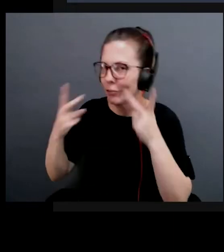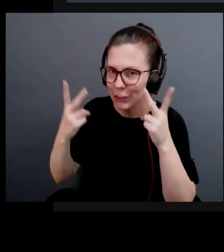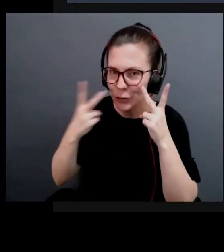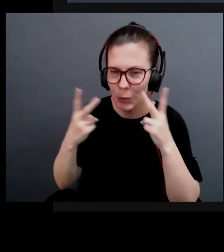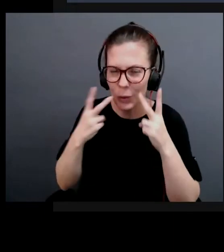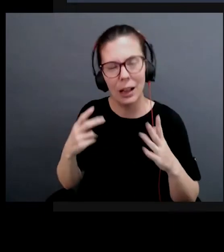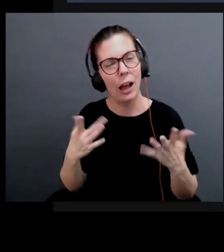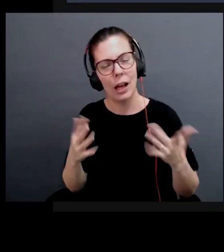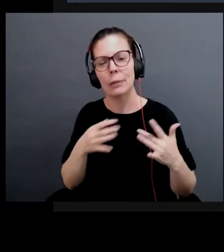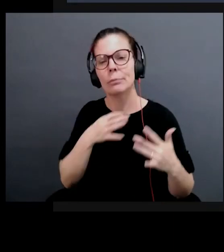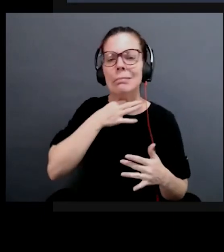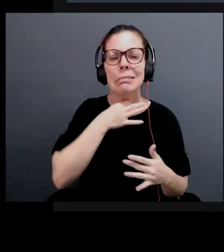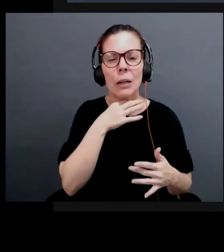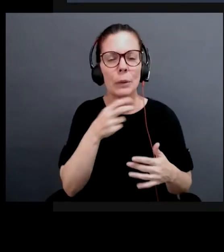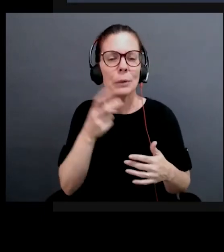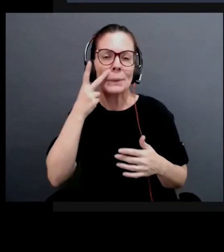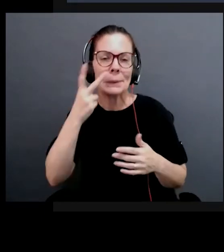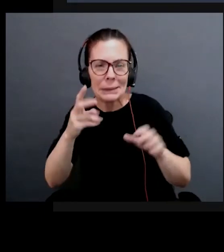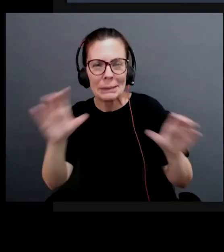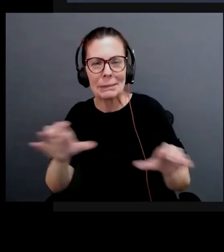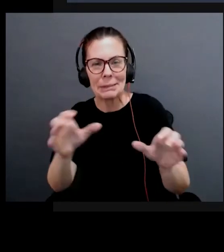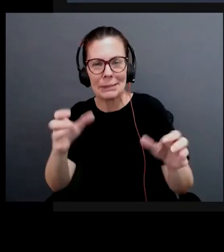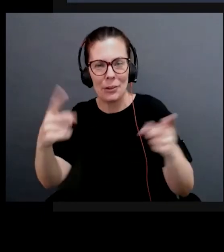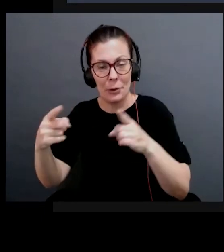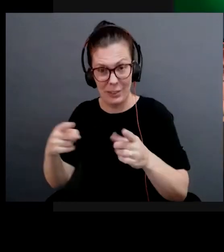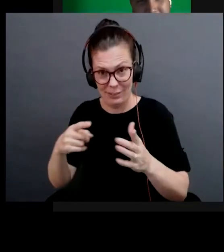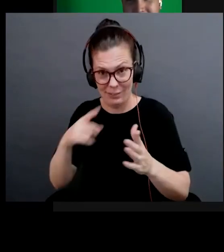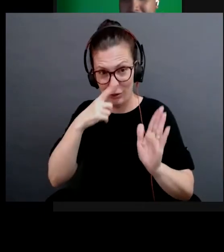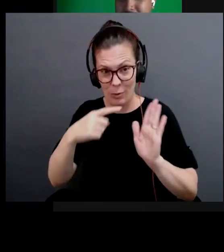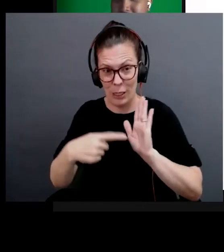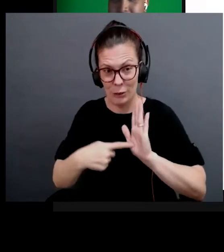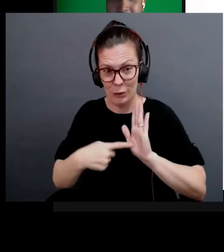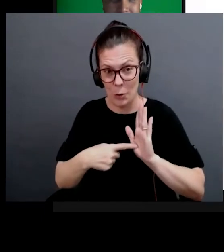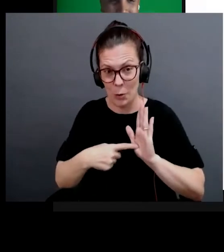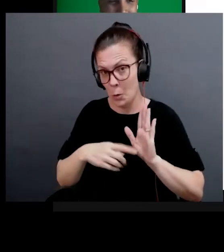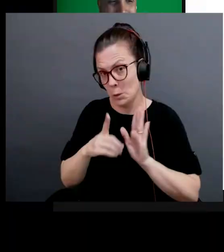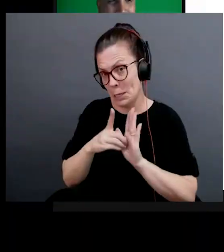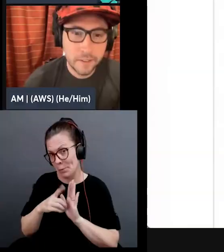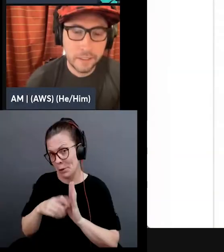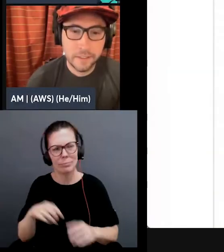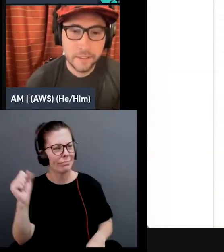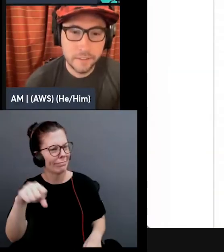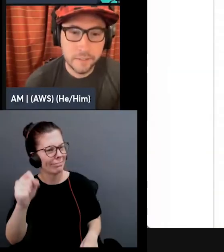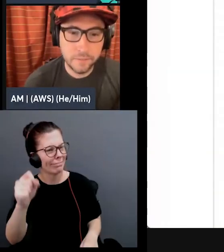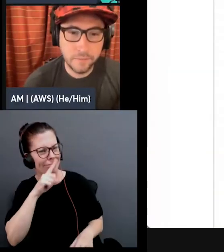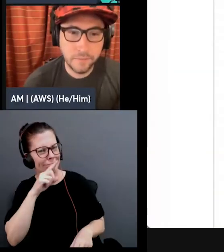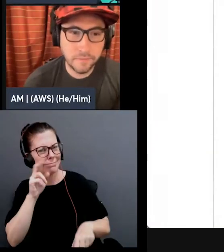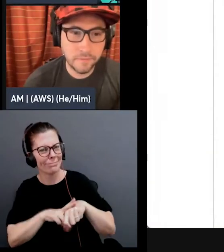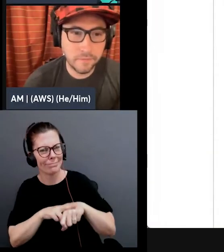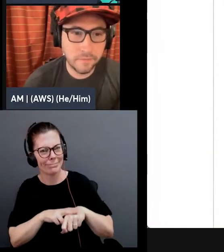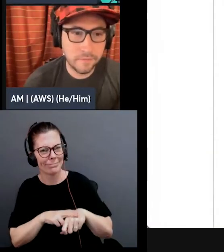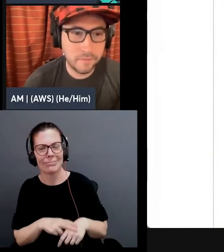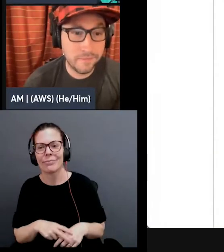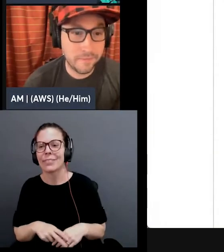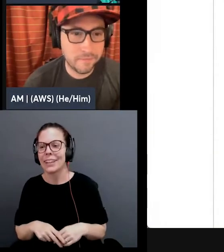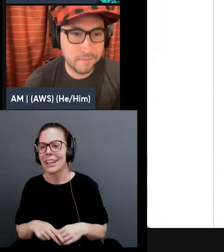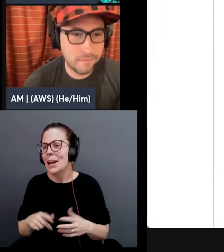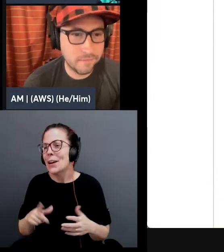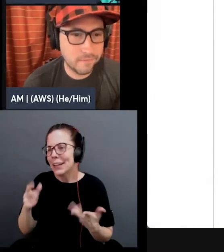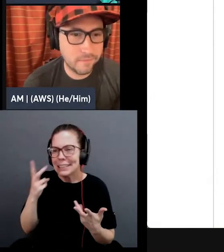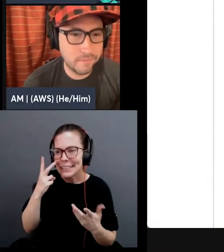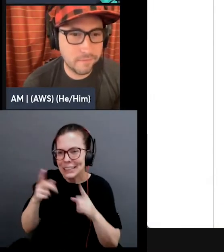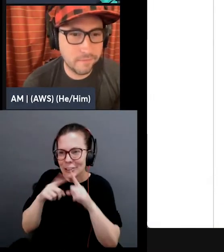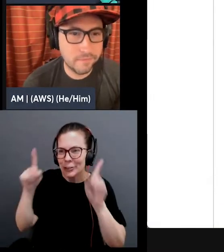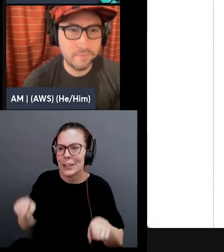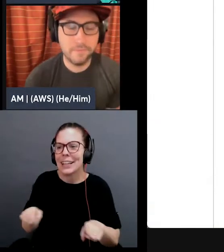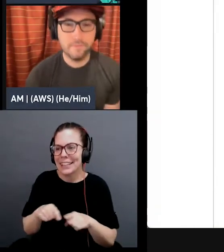of want to see this thing in action. Can you show us the demo? Absolutely. Oh, okay. Here we go. We see your screen.